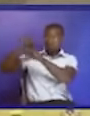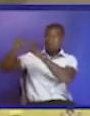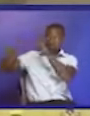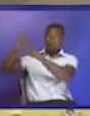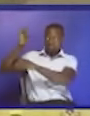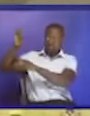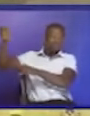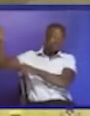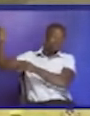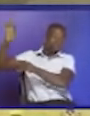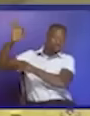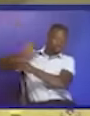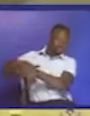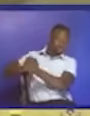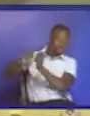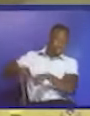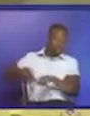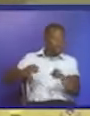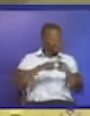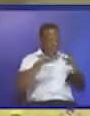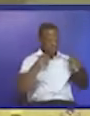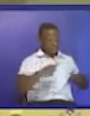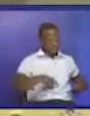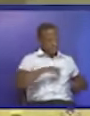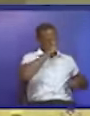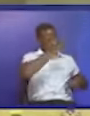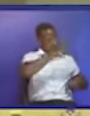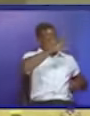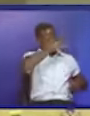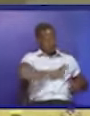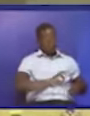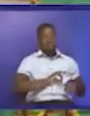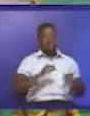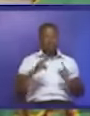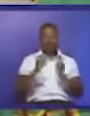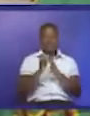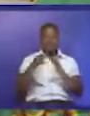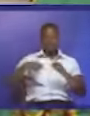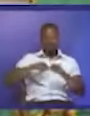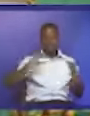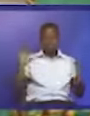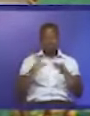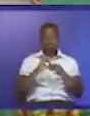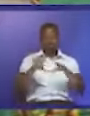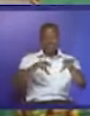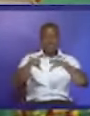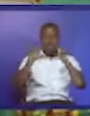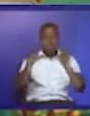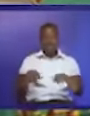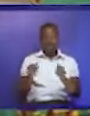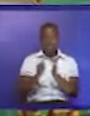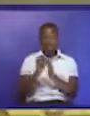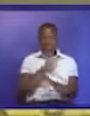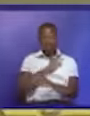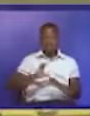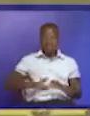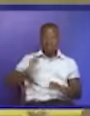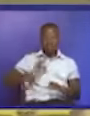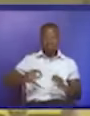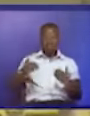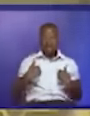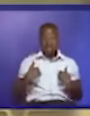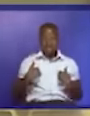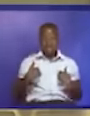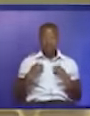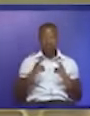the realm that is scientific. Are we together now? This is very important. So it says, he that